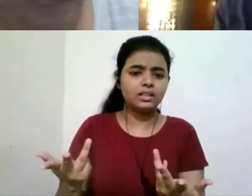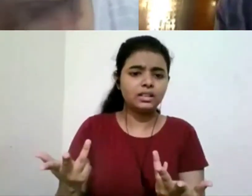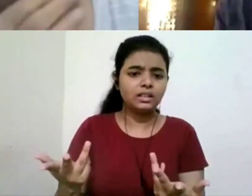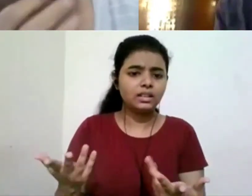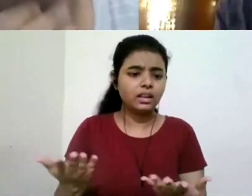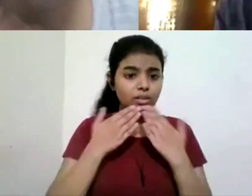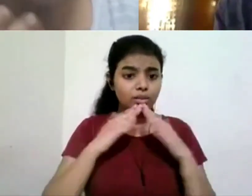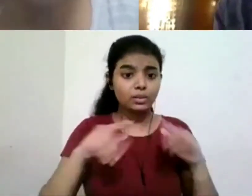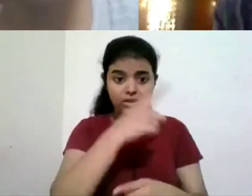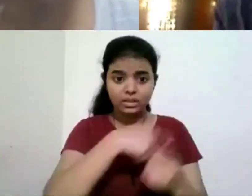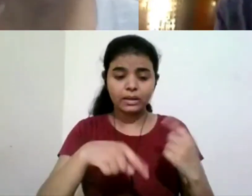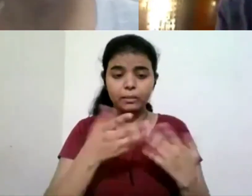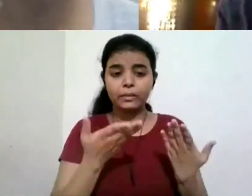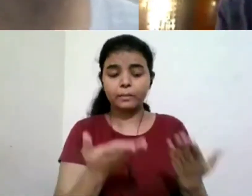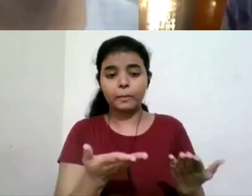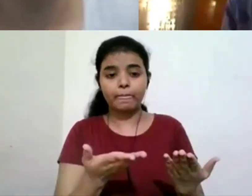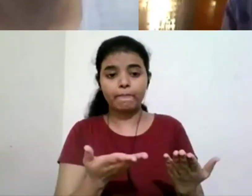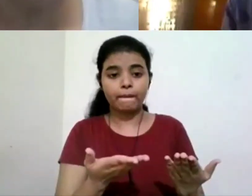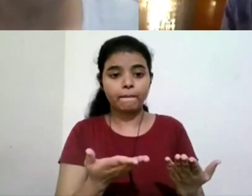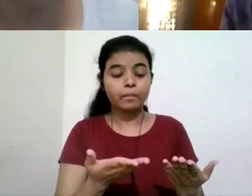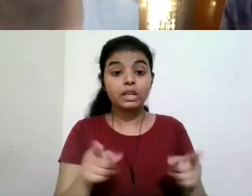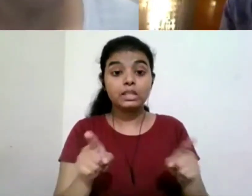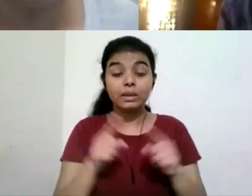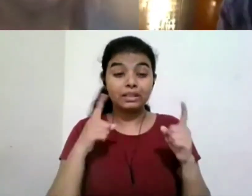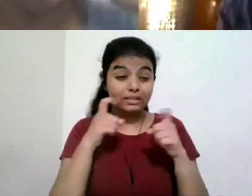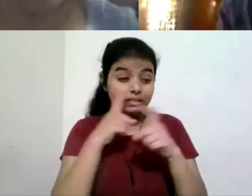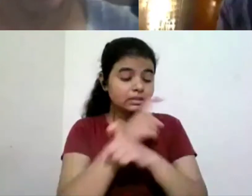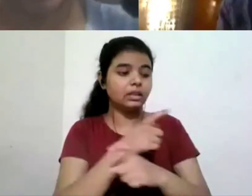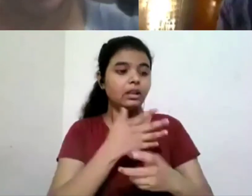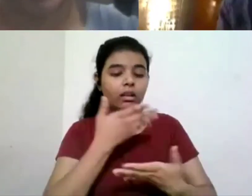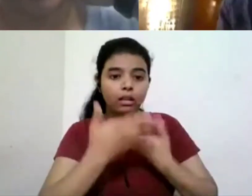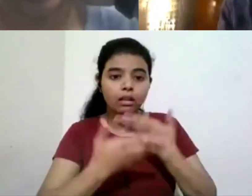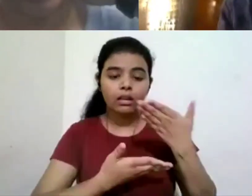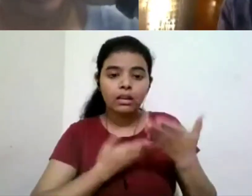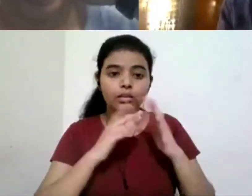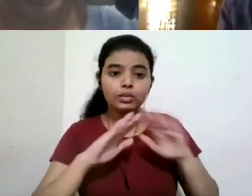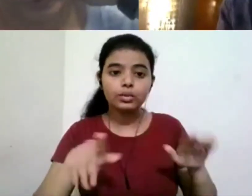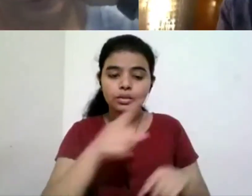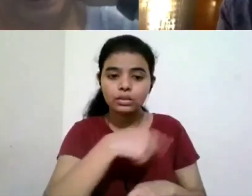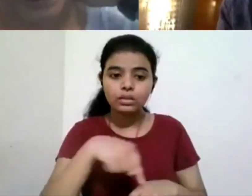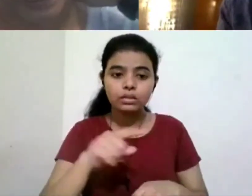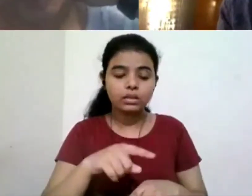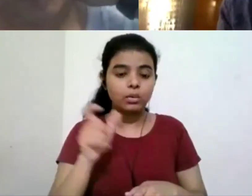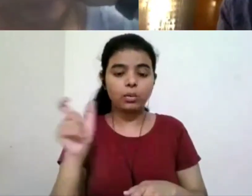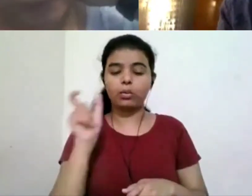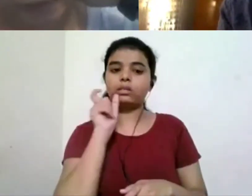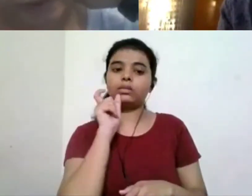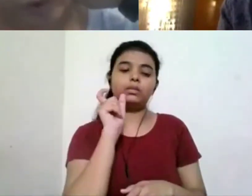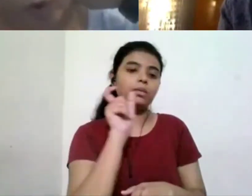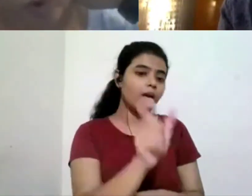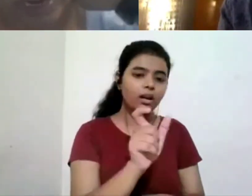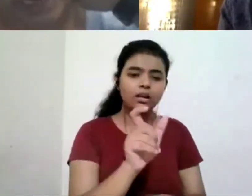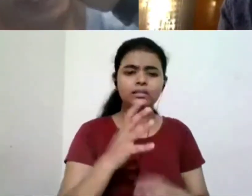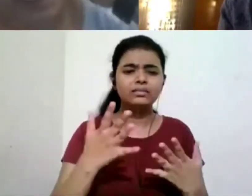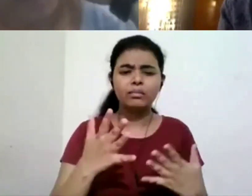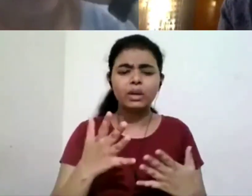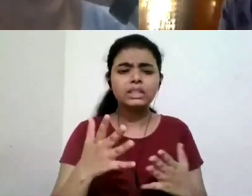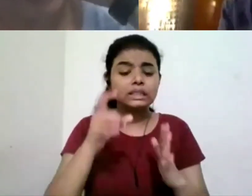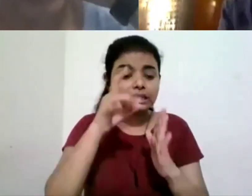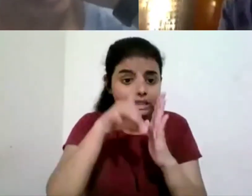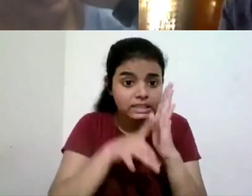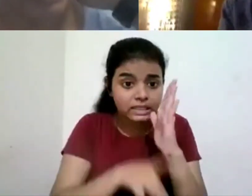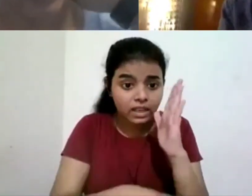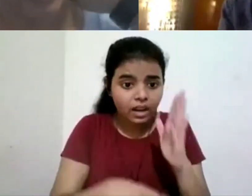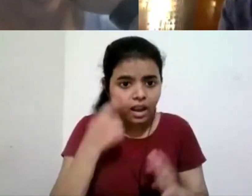It's like they can, you know, you don't have to make it a complicated venture, you know, of using big, big words. But the core idea, if